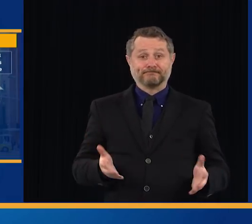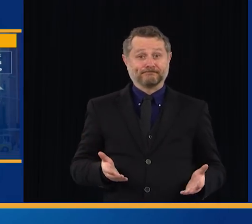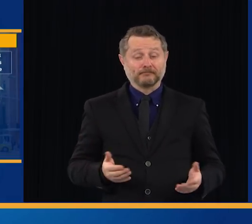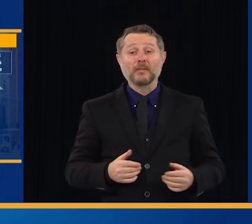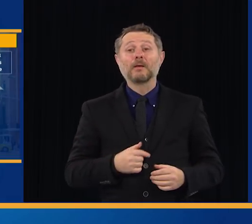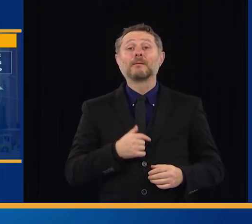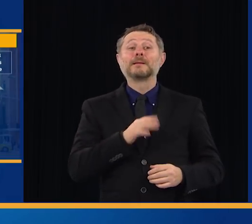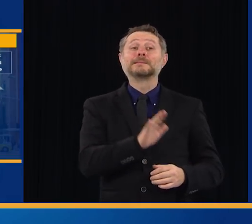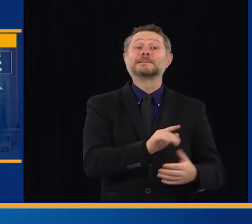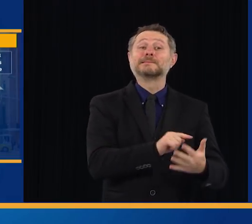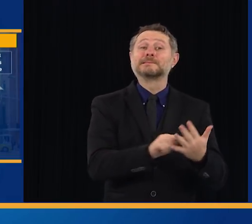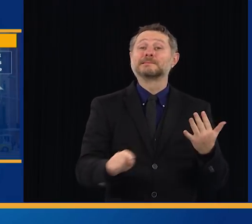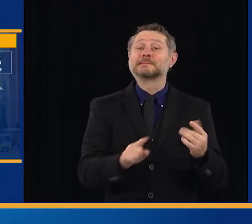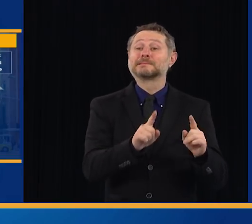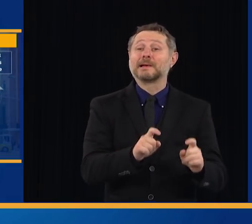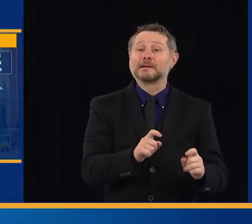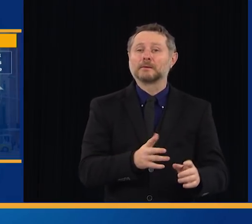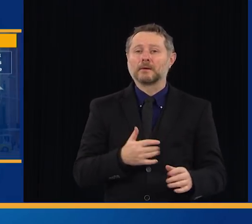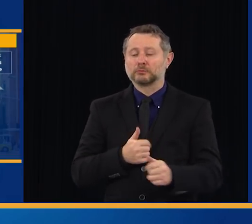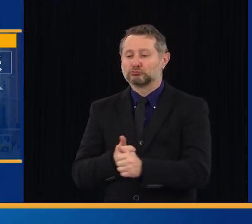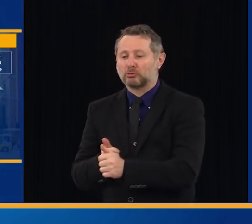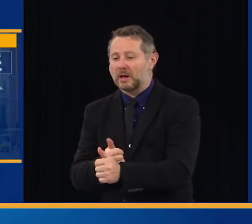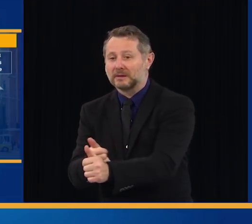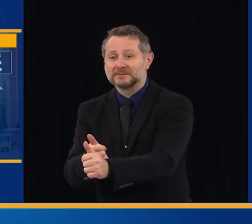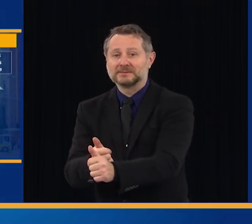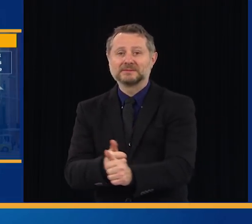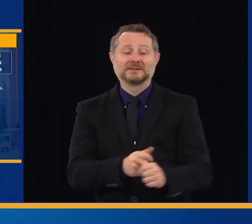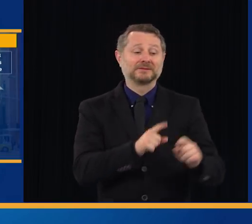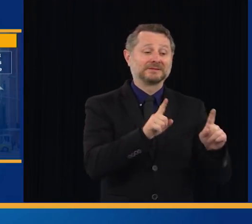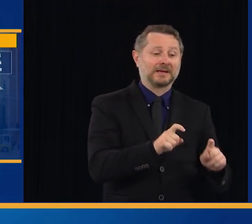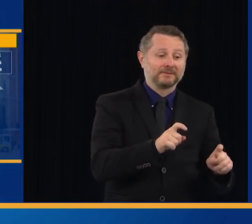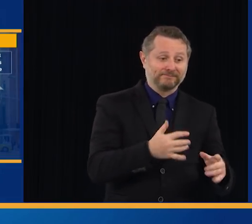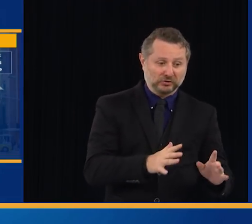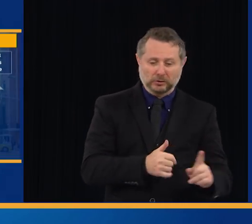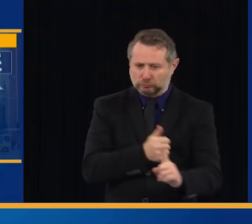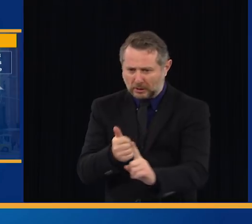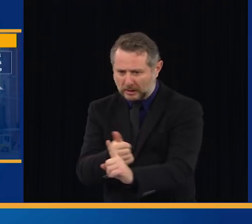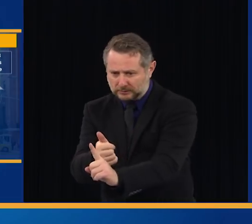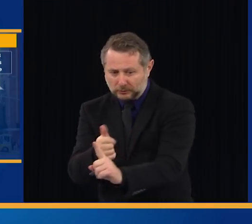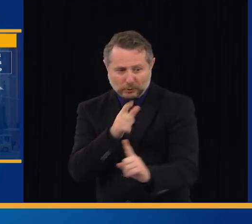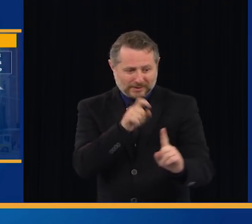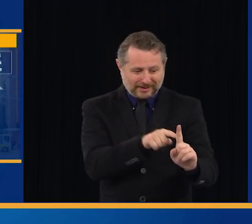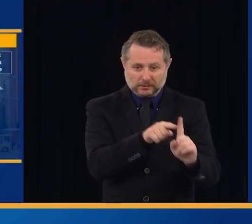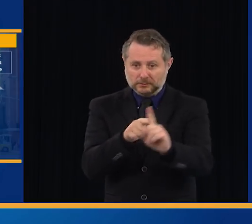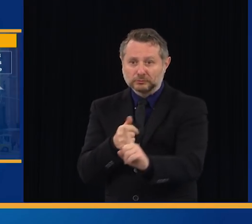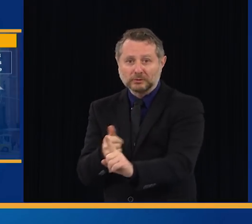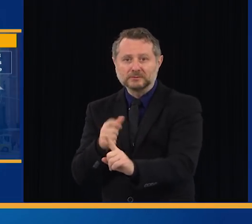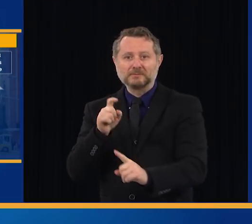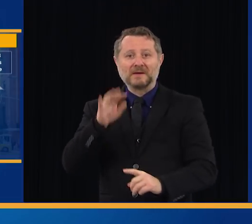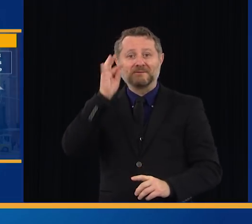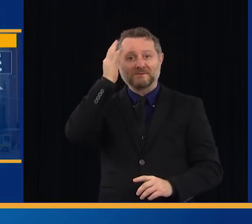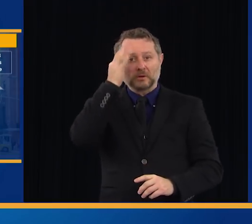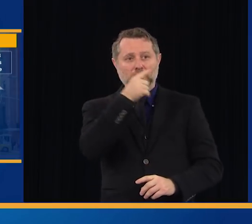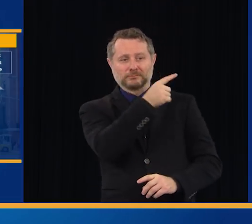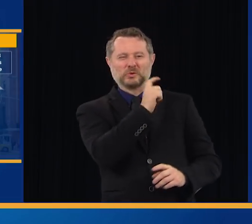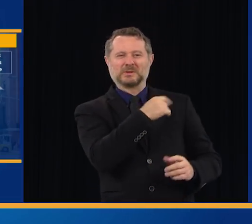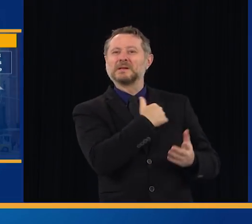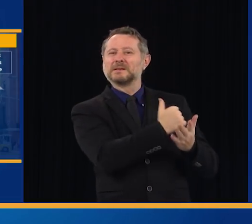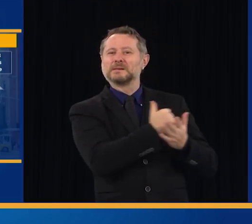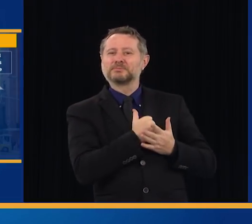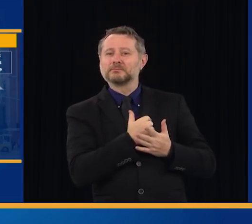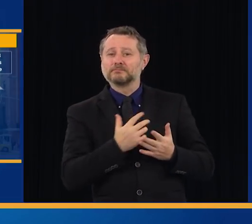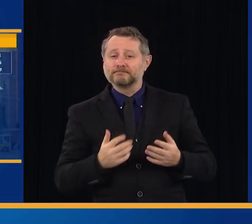testing and tracing, testing and tracing, and we need the federal government to work with us on that. And then phasing an economic return